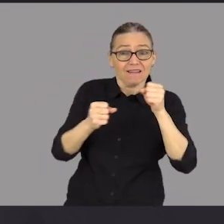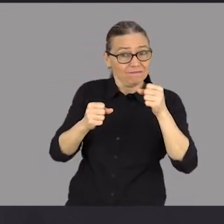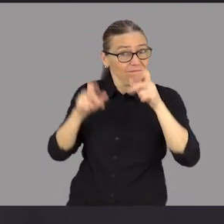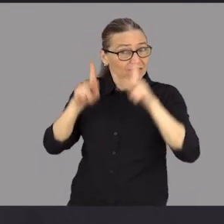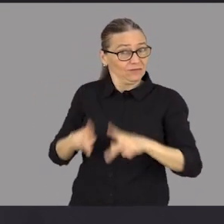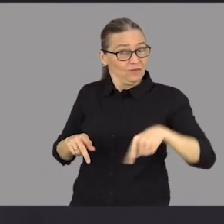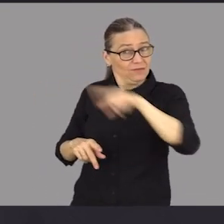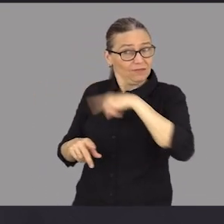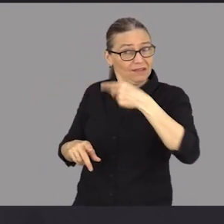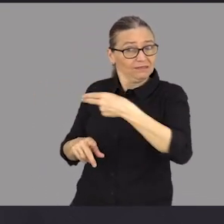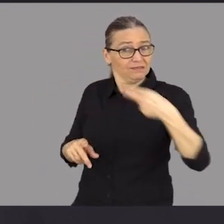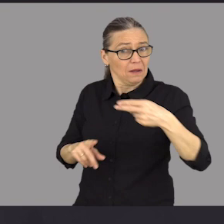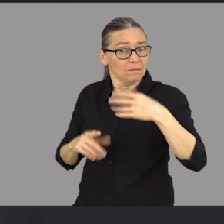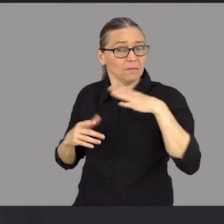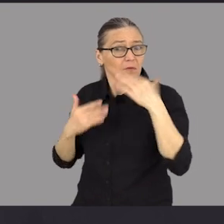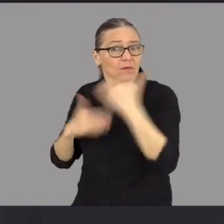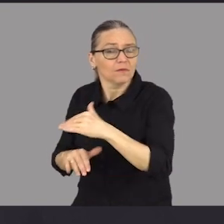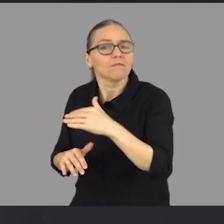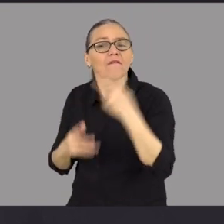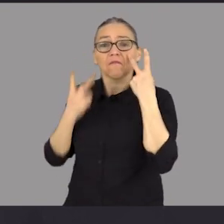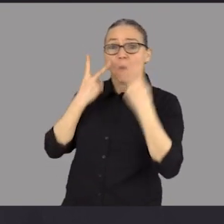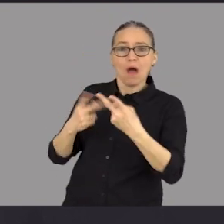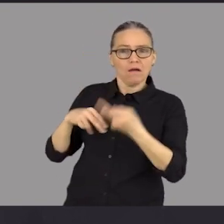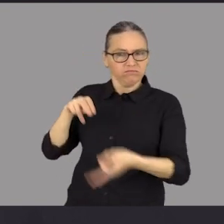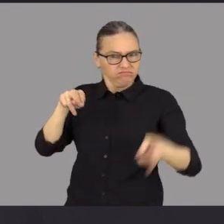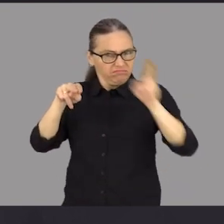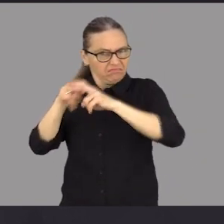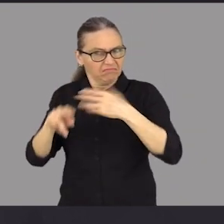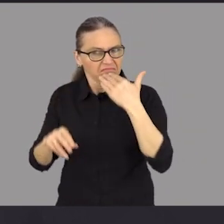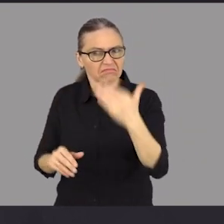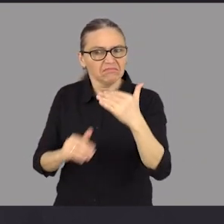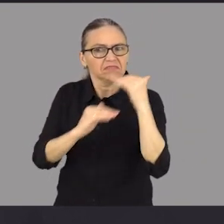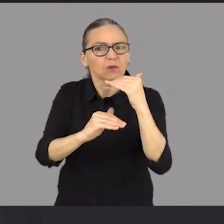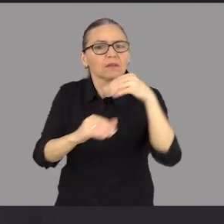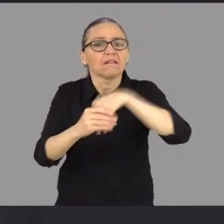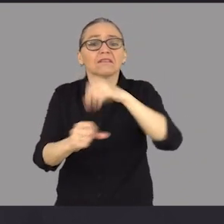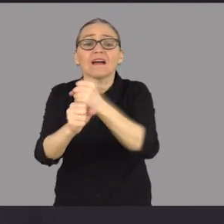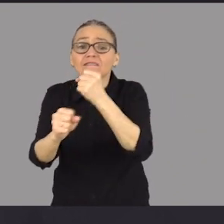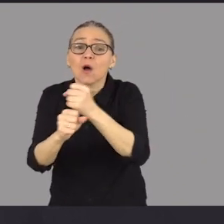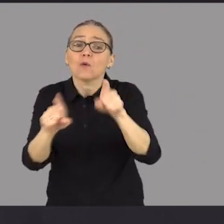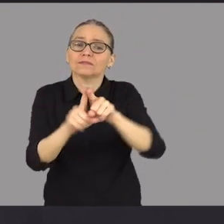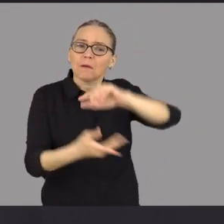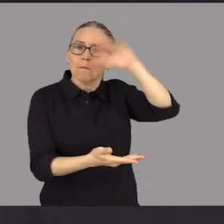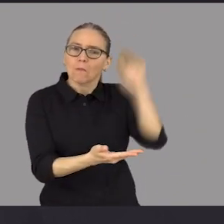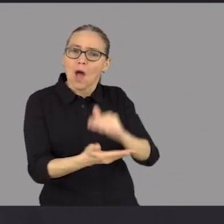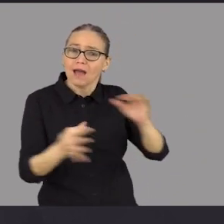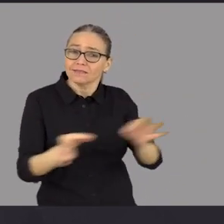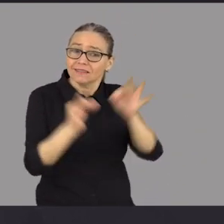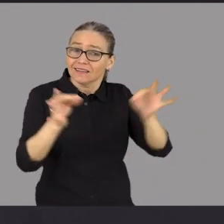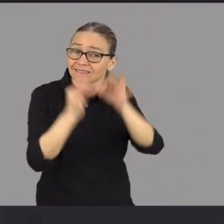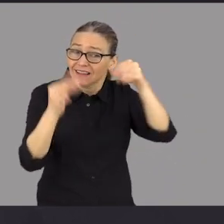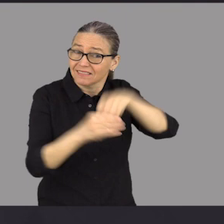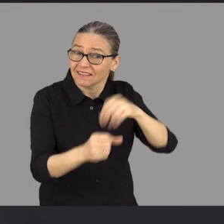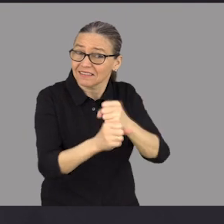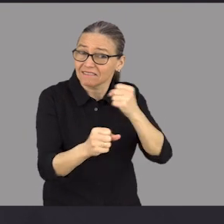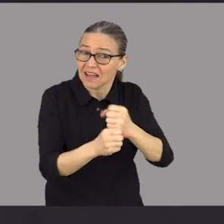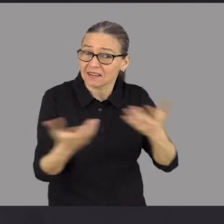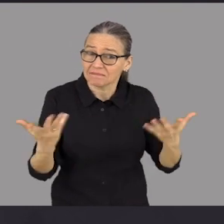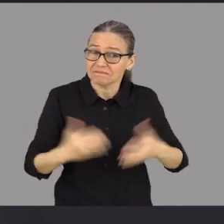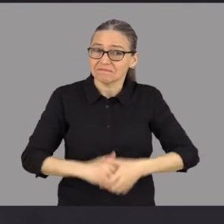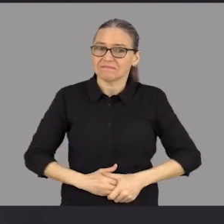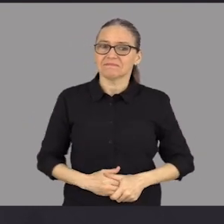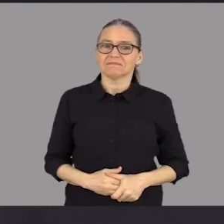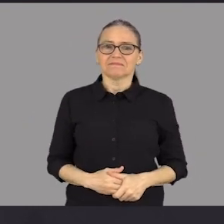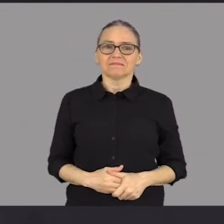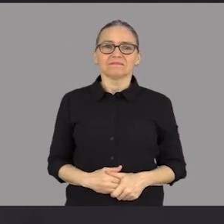like the DuPont study demonstrate how workplaces that hire persons experiencing disability witness an